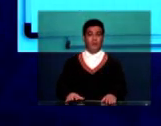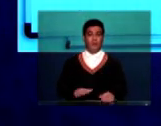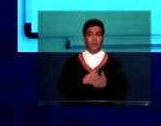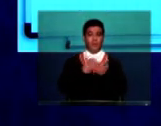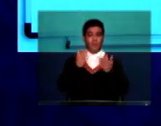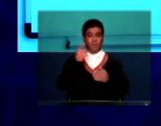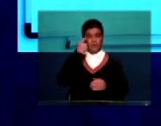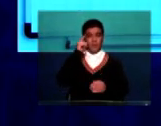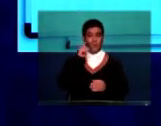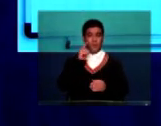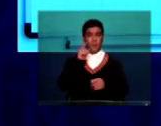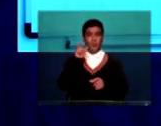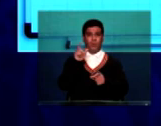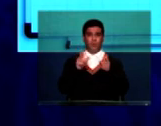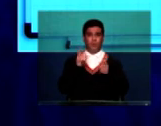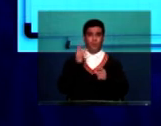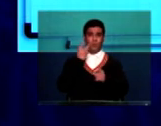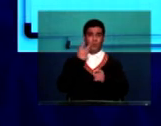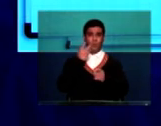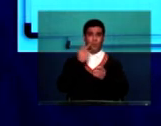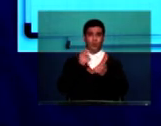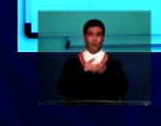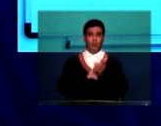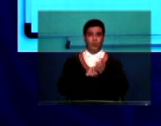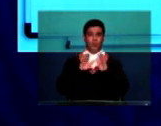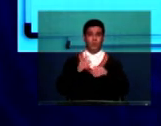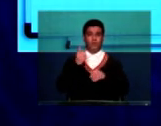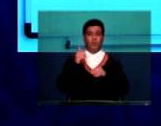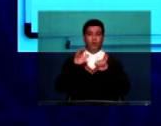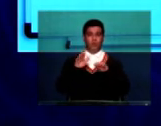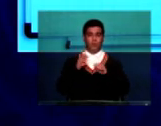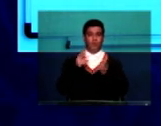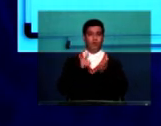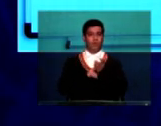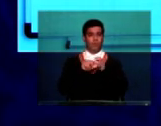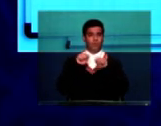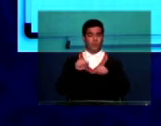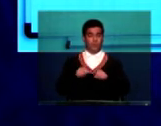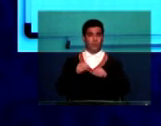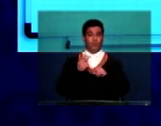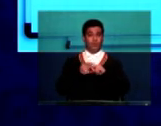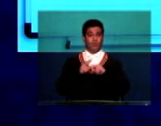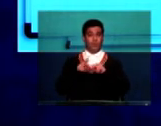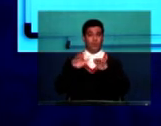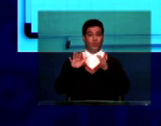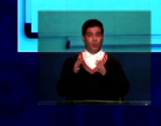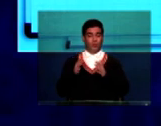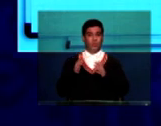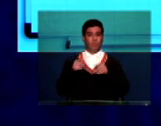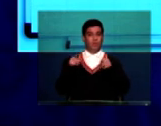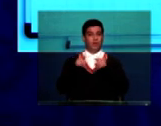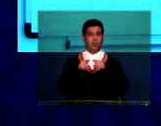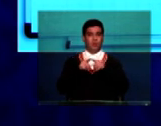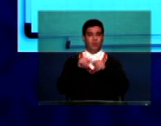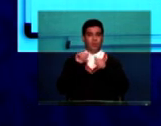Bilamizki, fuqaro doimiy ro'yxatdan faqatgina bir joyda o'tishi mumkin. Demak, bu hodisalar birgalikda